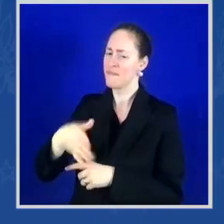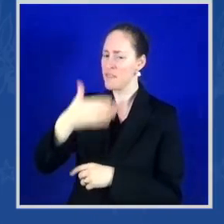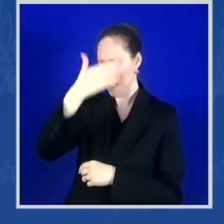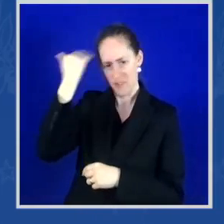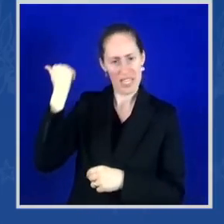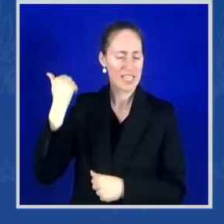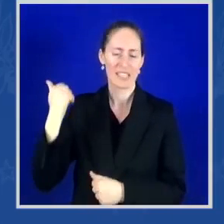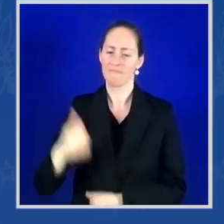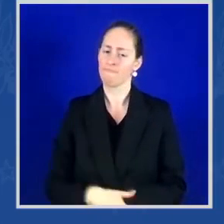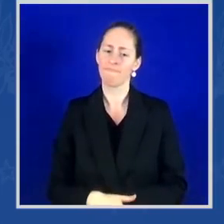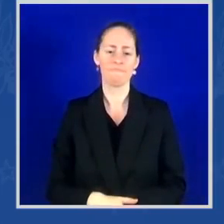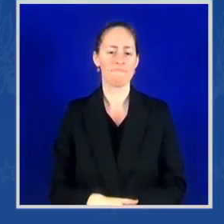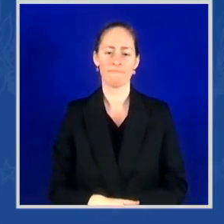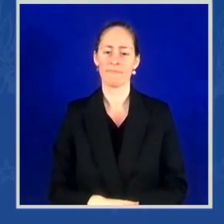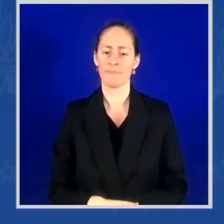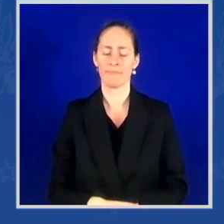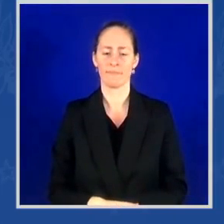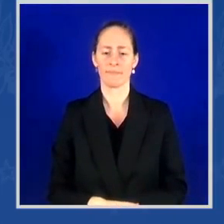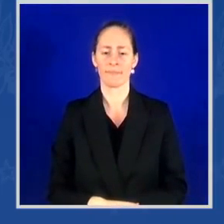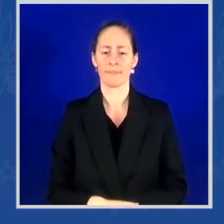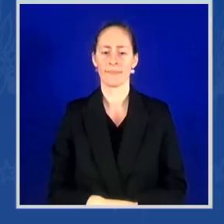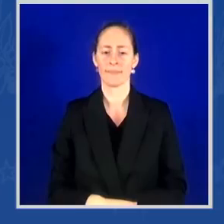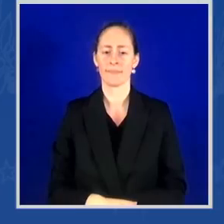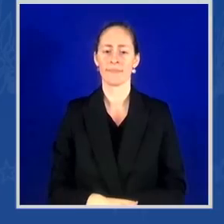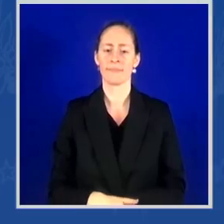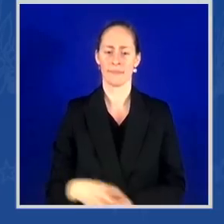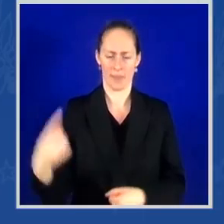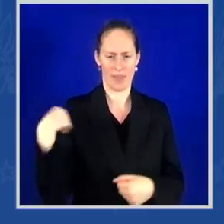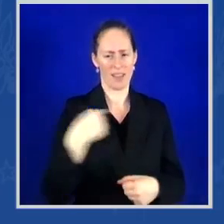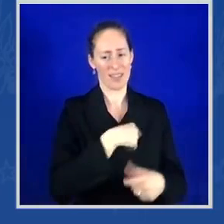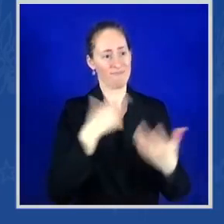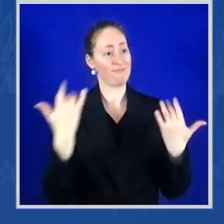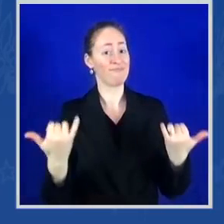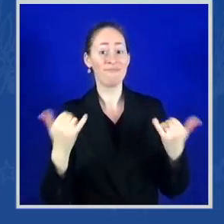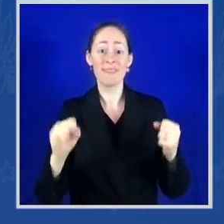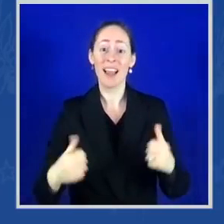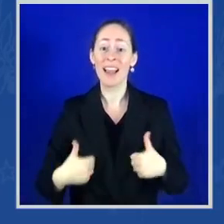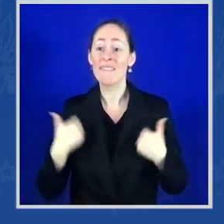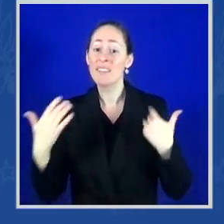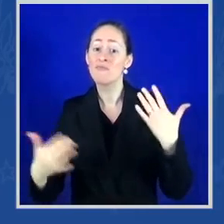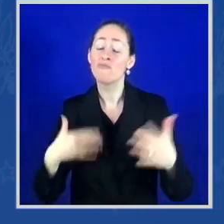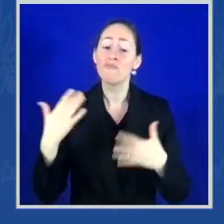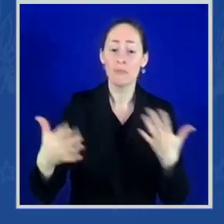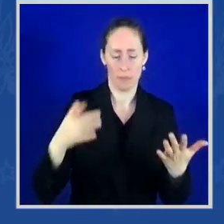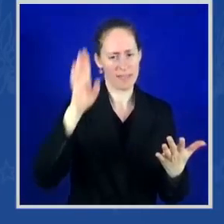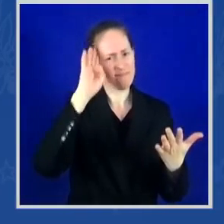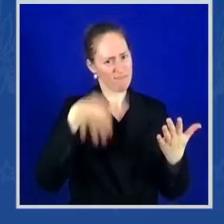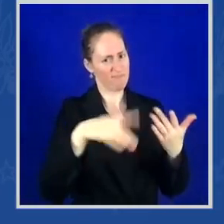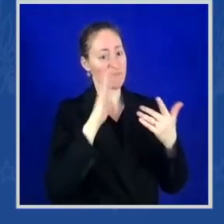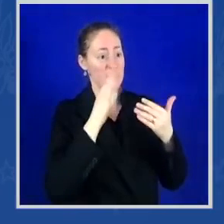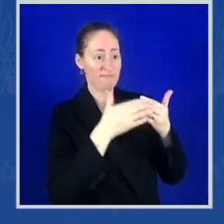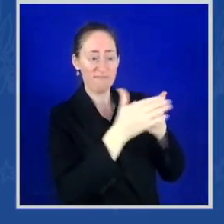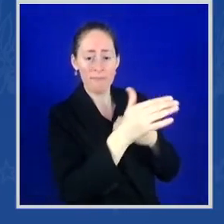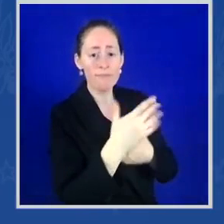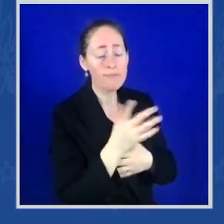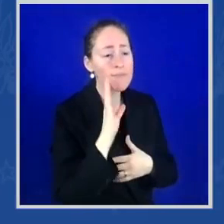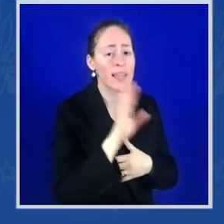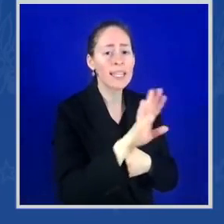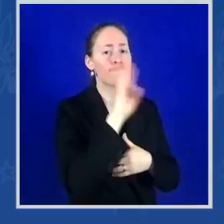tested, and we surely test it further. But I know that we as a people are up to the